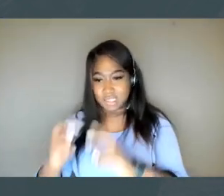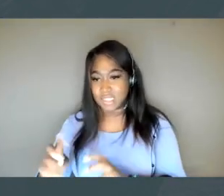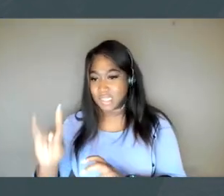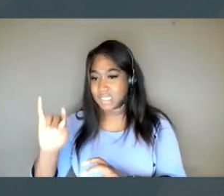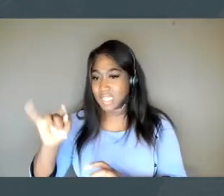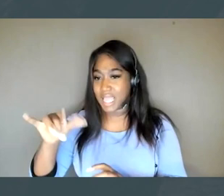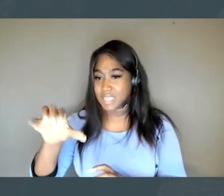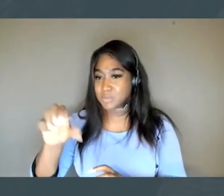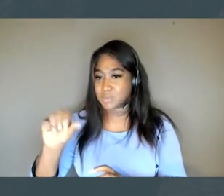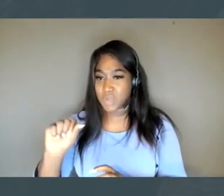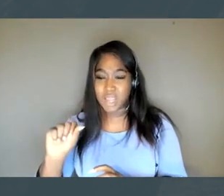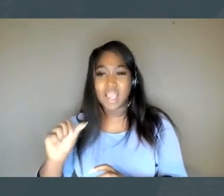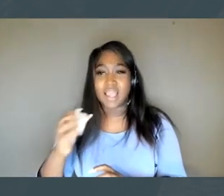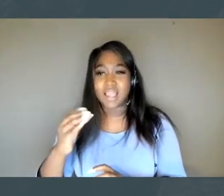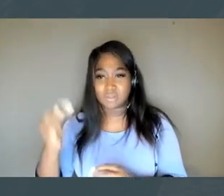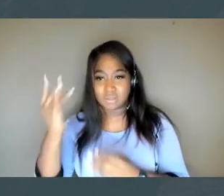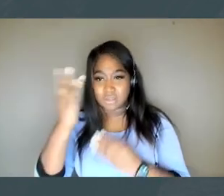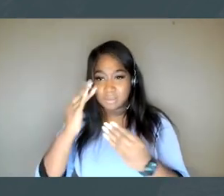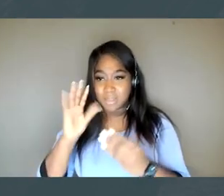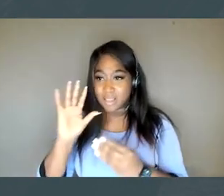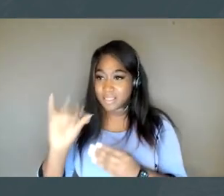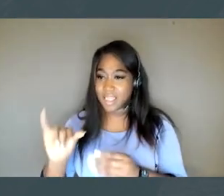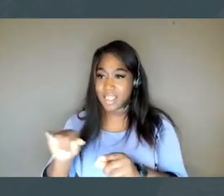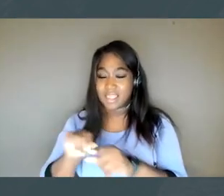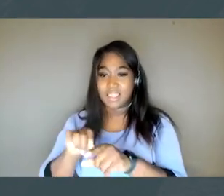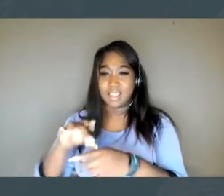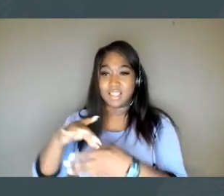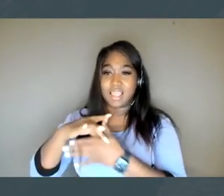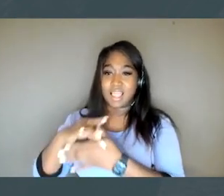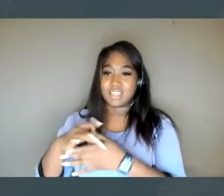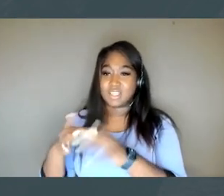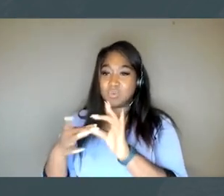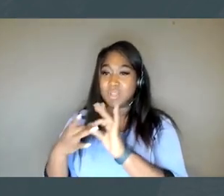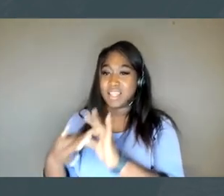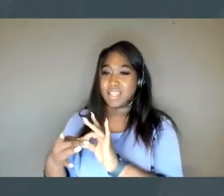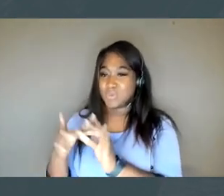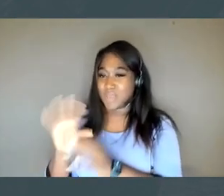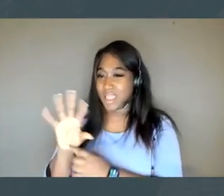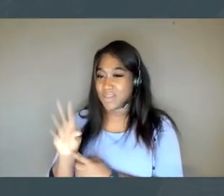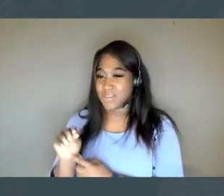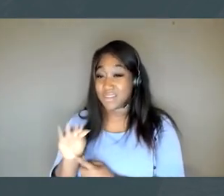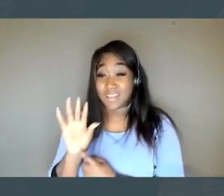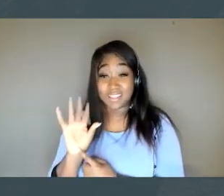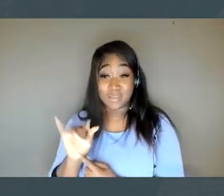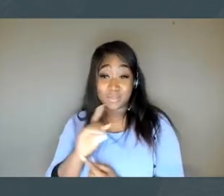diaspora in the context of Africa. And I think that that was a really interesting,